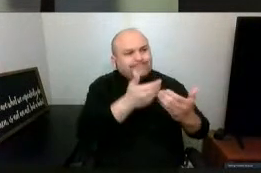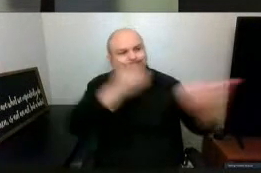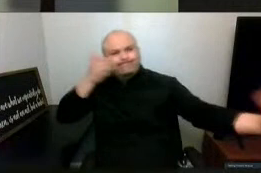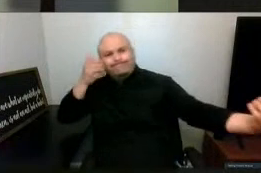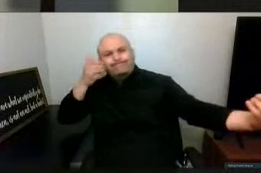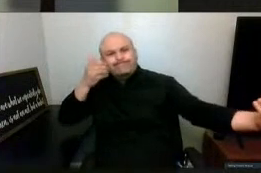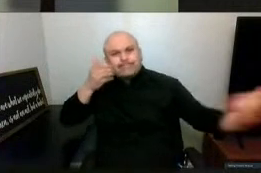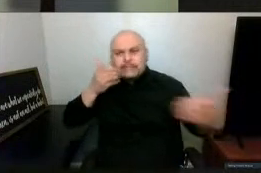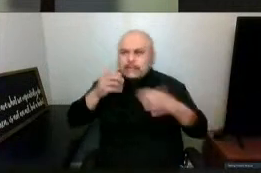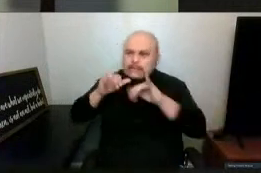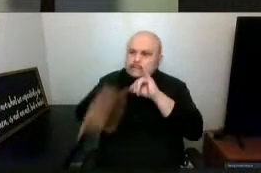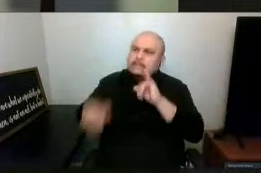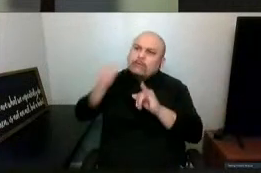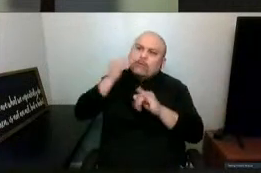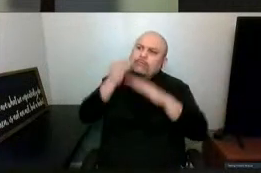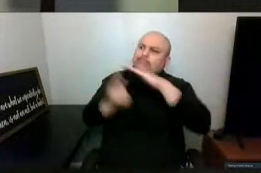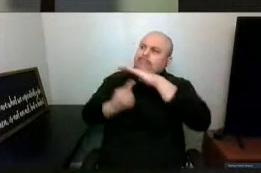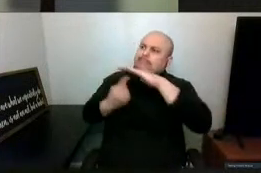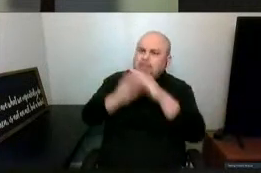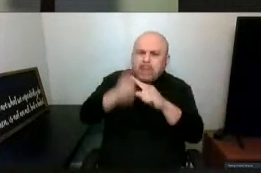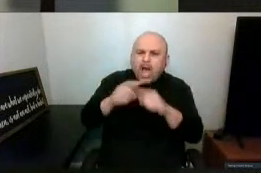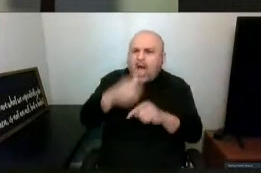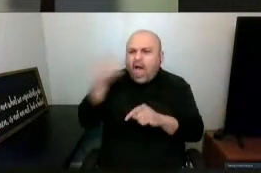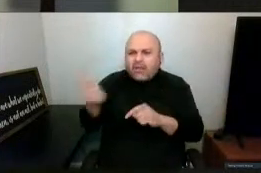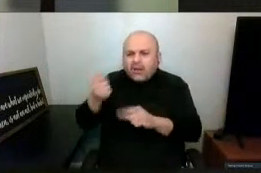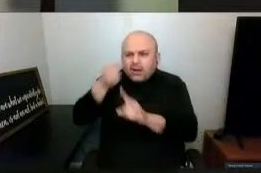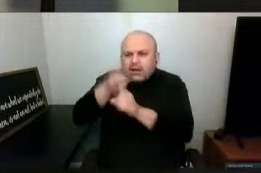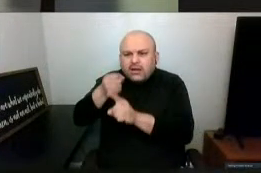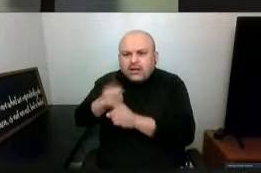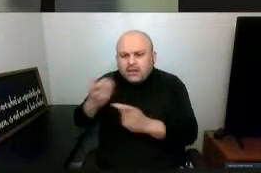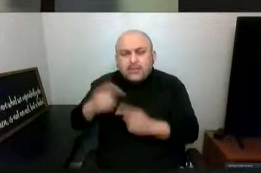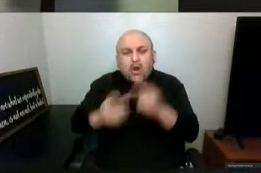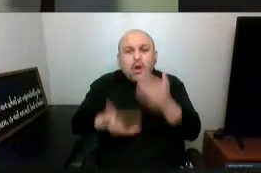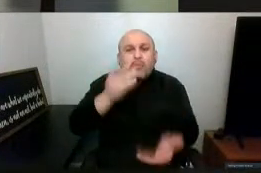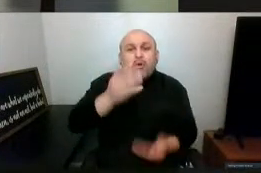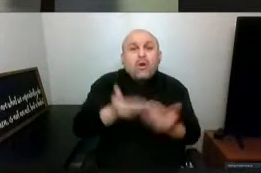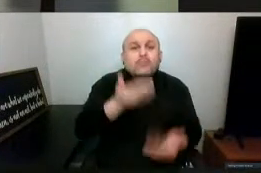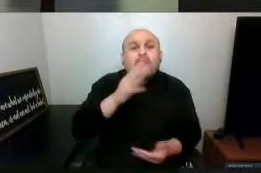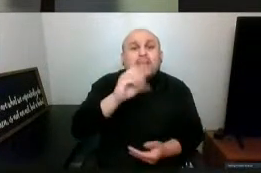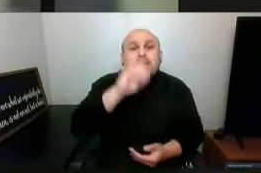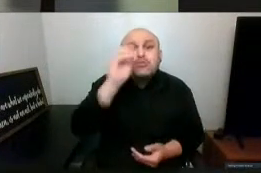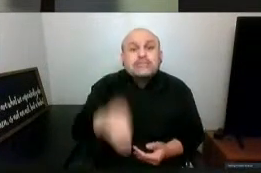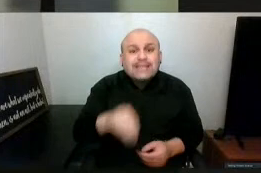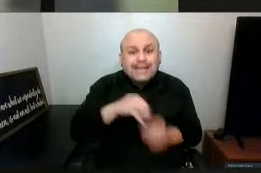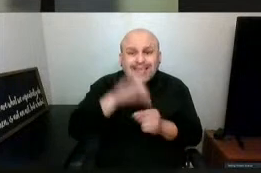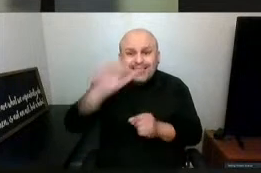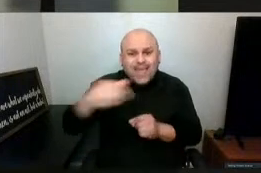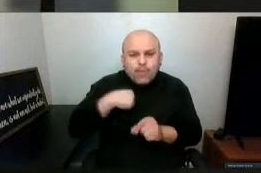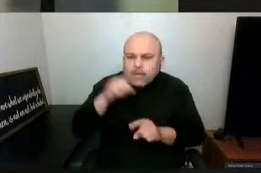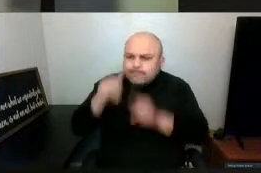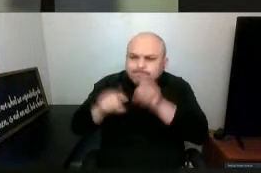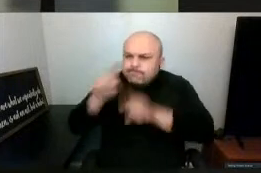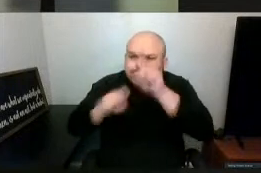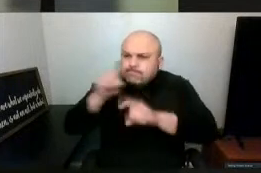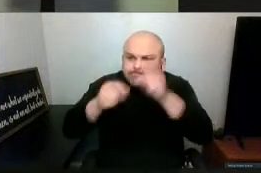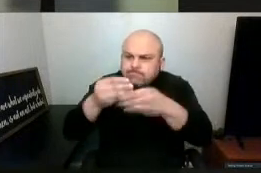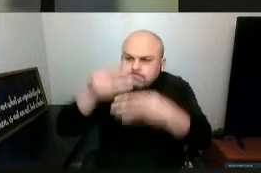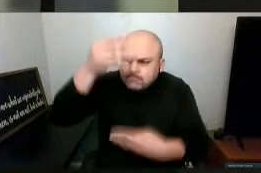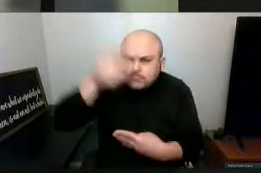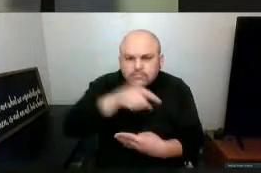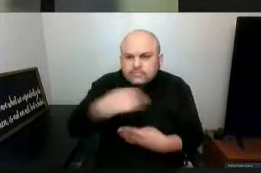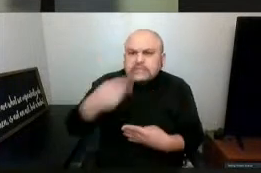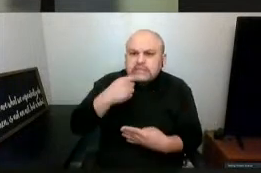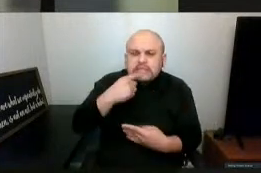other factors, but almost 50% of parents within this polling said they had noticed a new